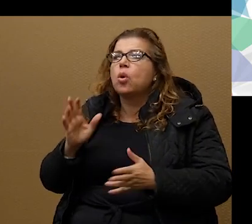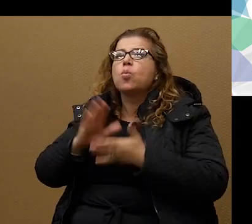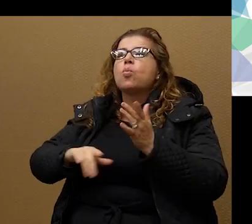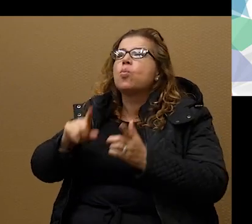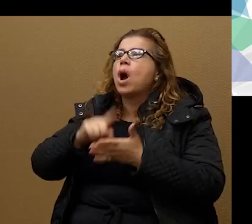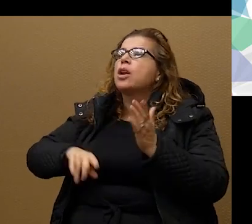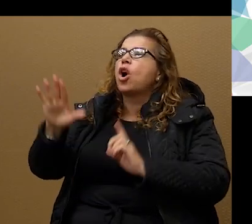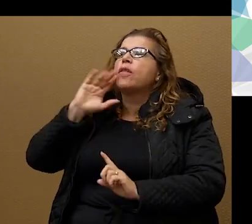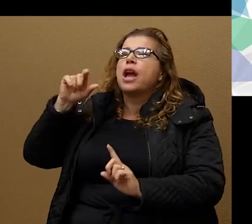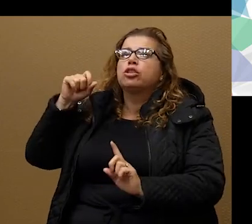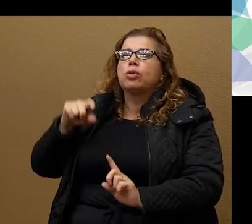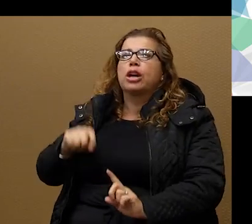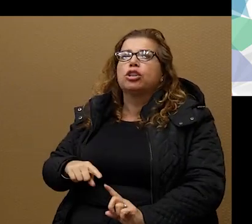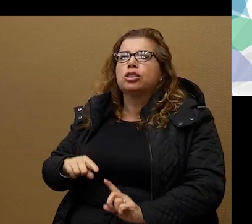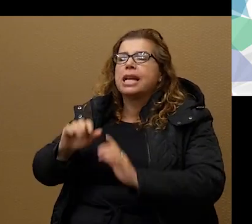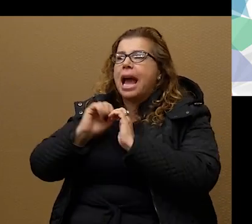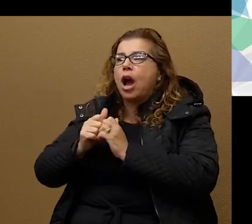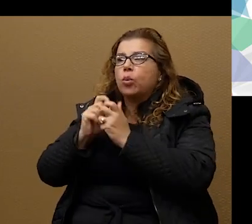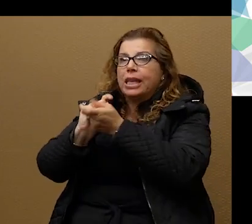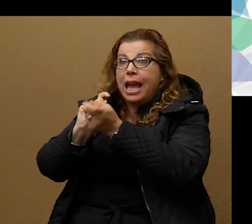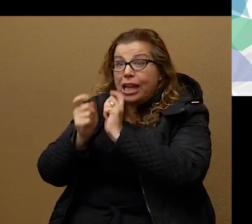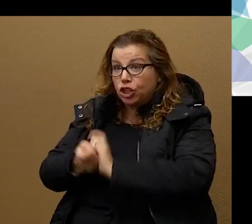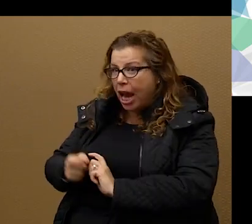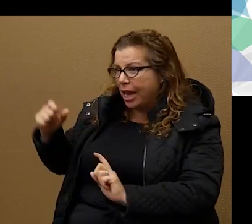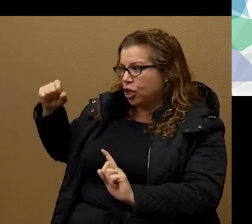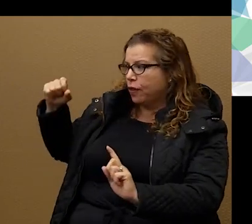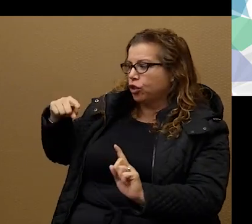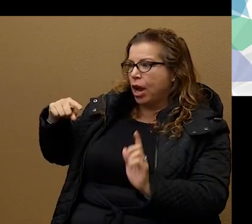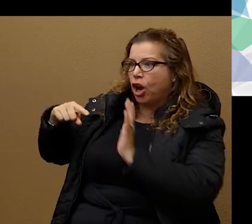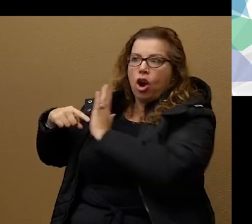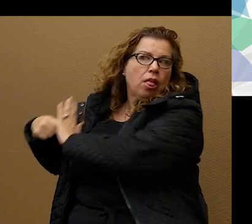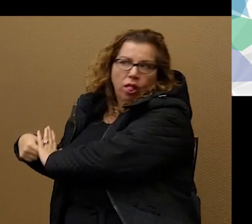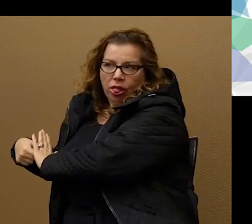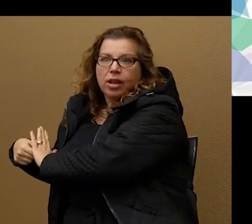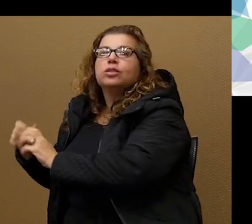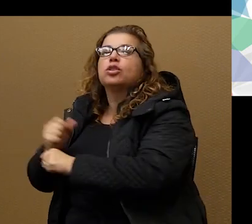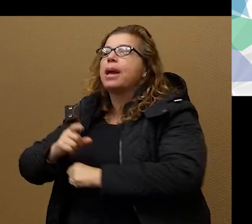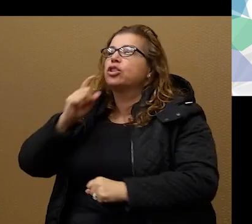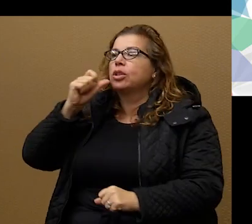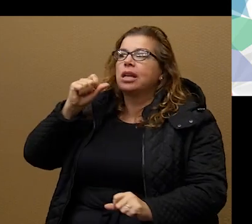triggers and then how we can change those triggers so then the behavior doesn't occur.